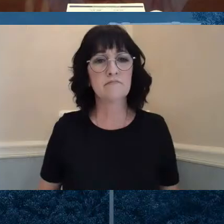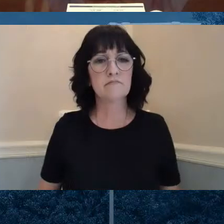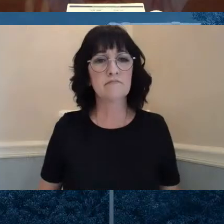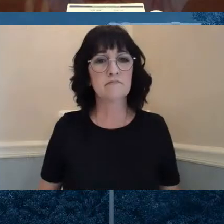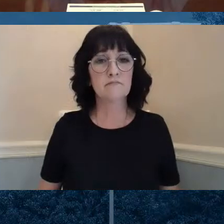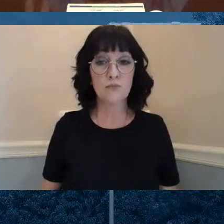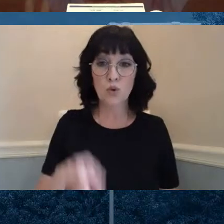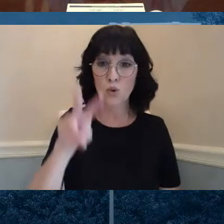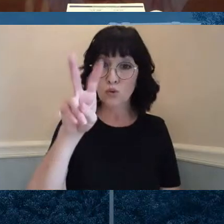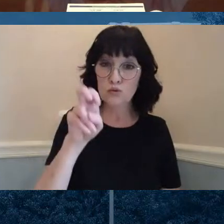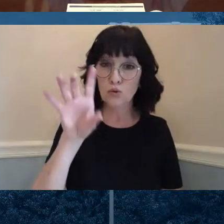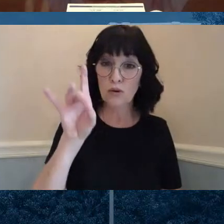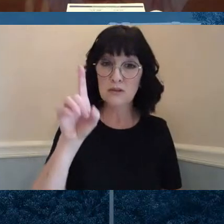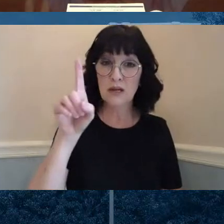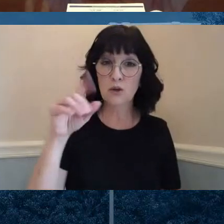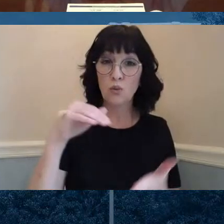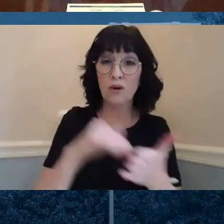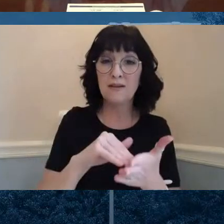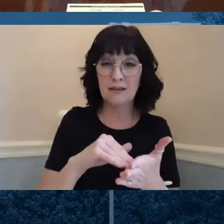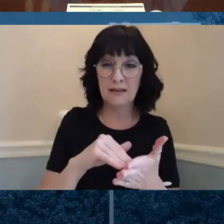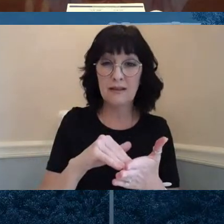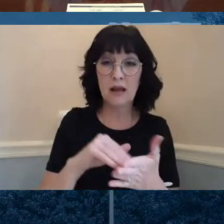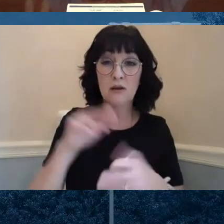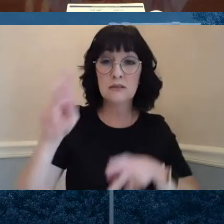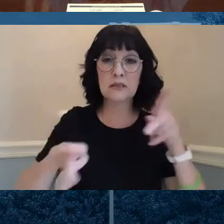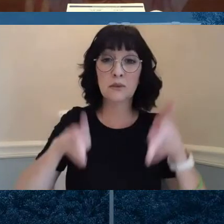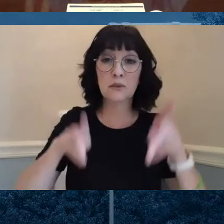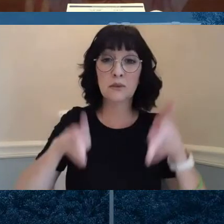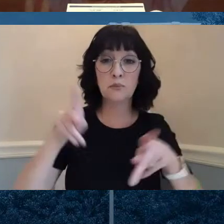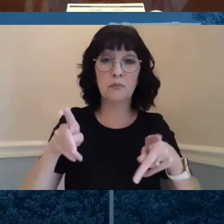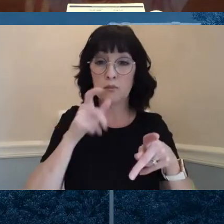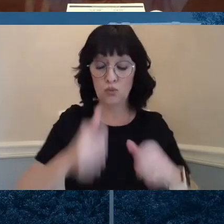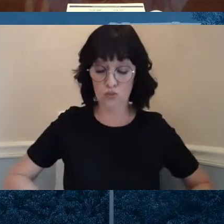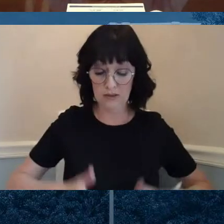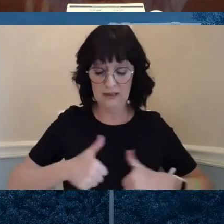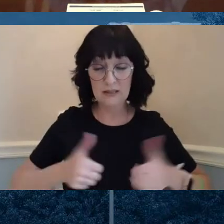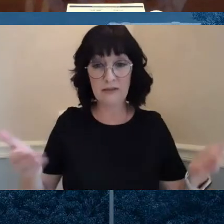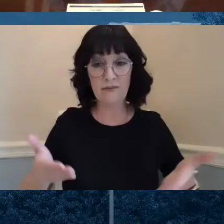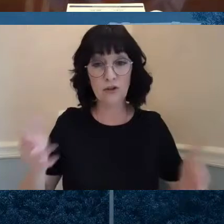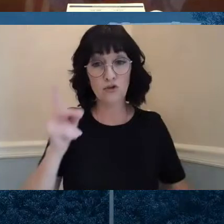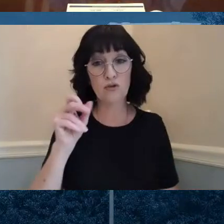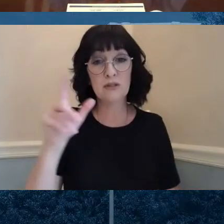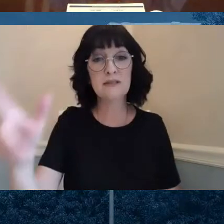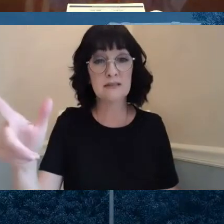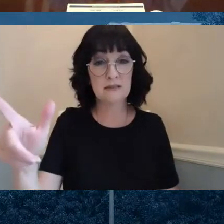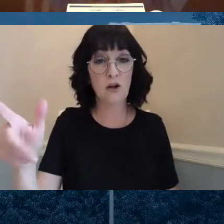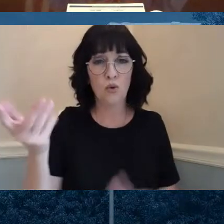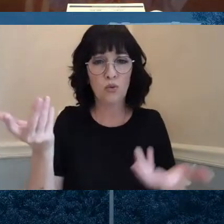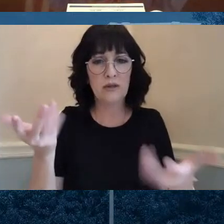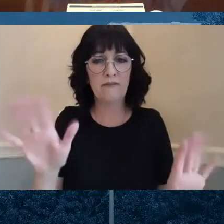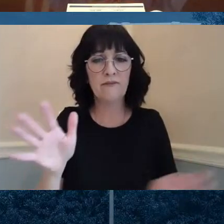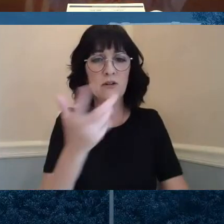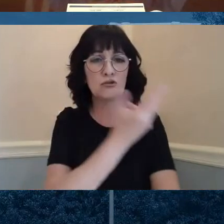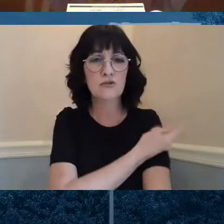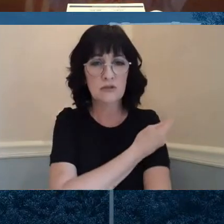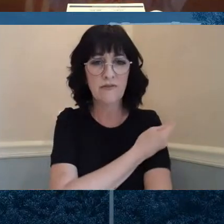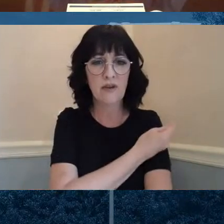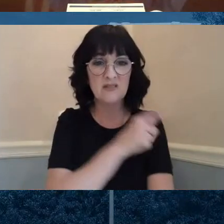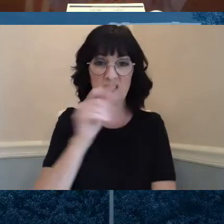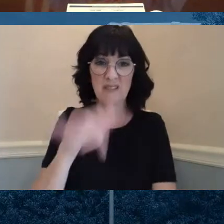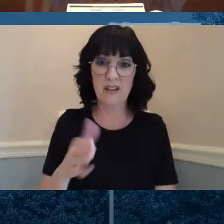281,000 Delawareans that have been fully vaccinated. That's over 35% or thereabouts of the